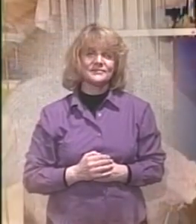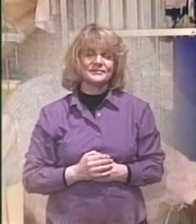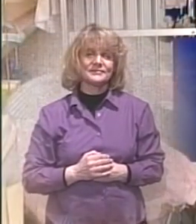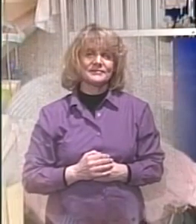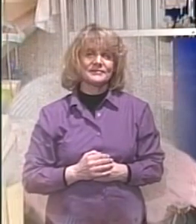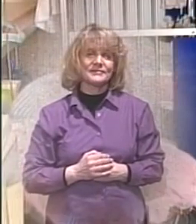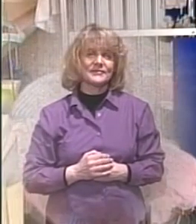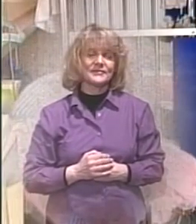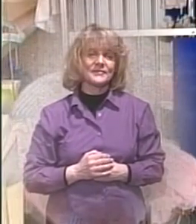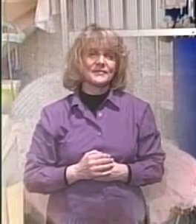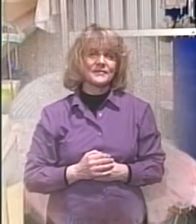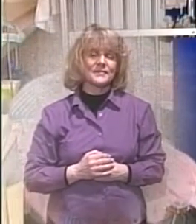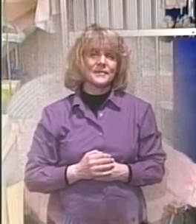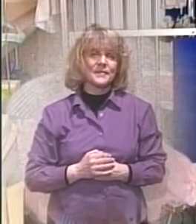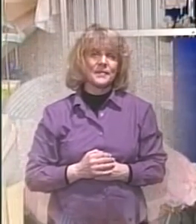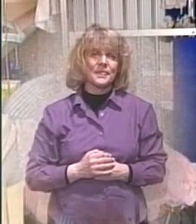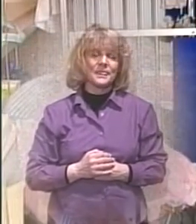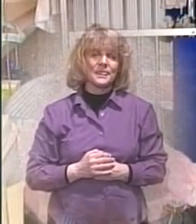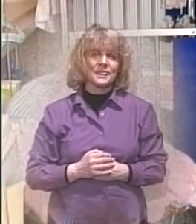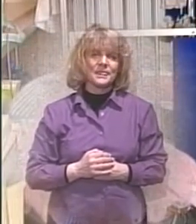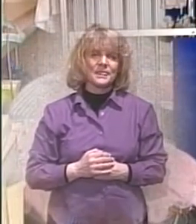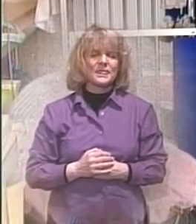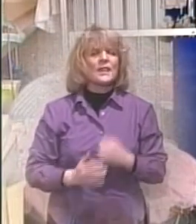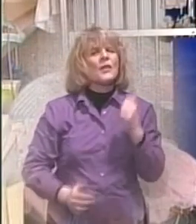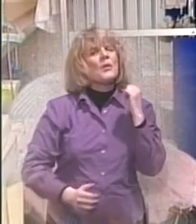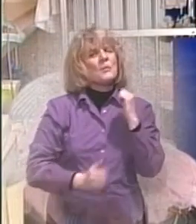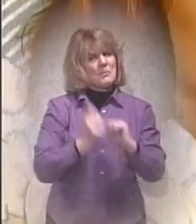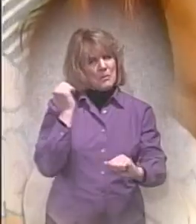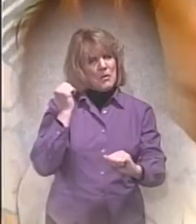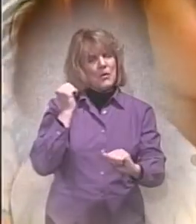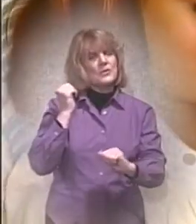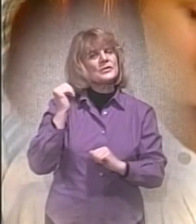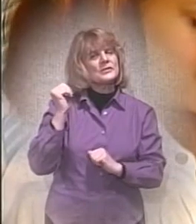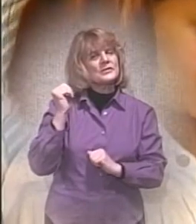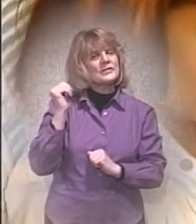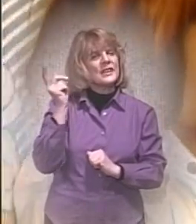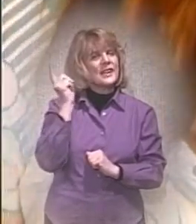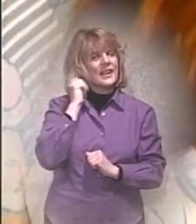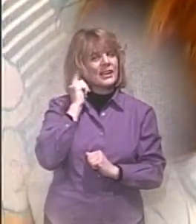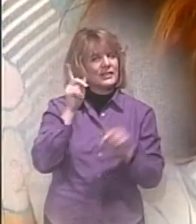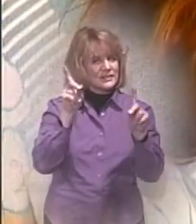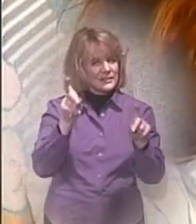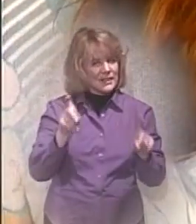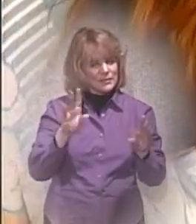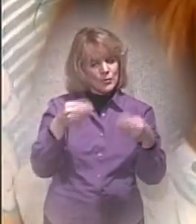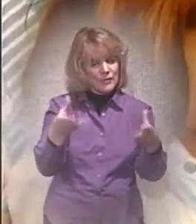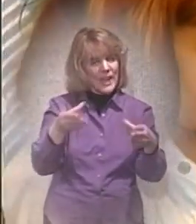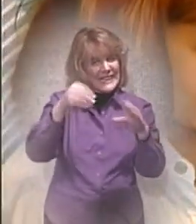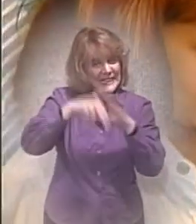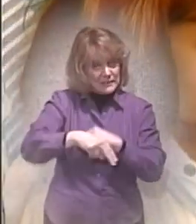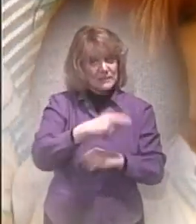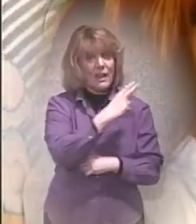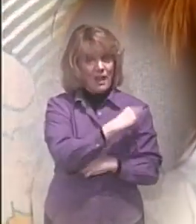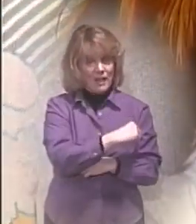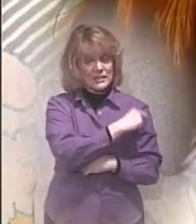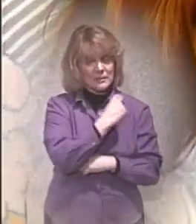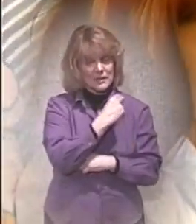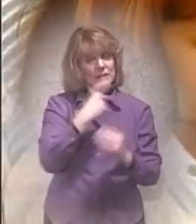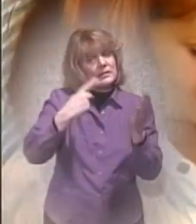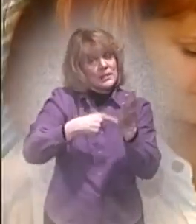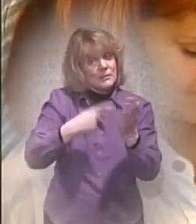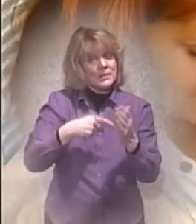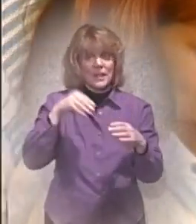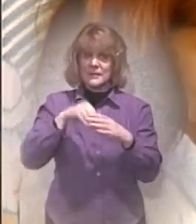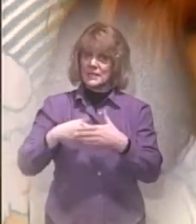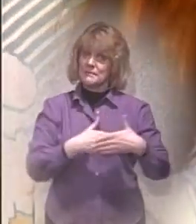Although most hearing screenings are conducted in the hospital's nursery, there are times when testing is done in the parent's room or while the baby